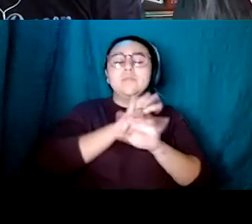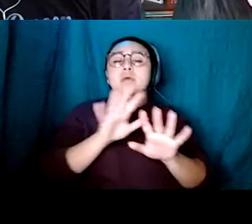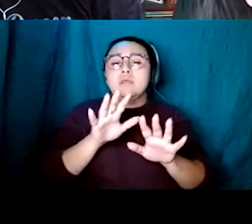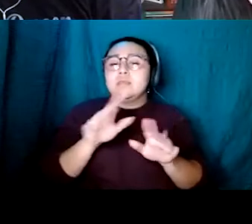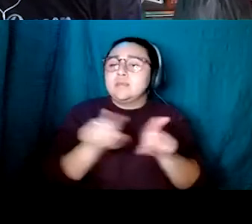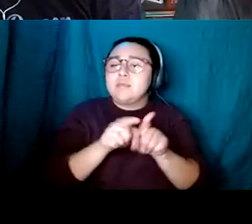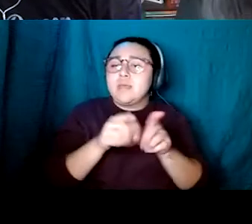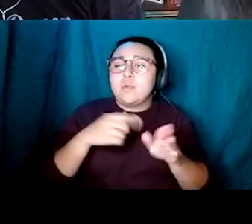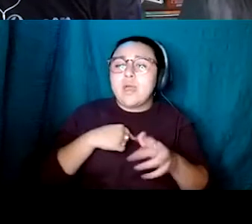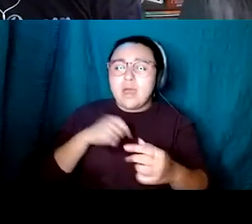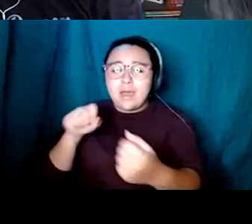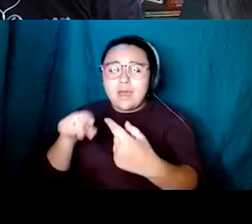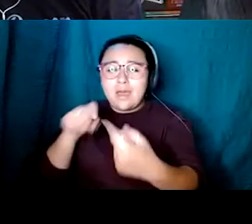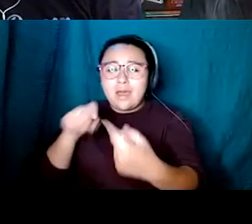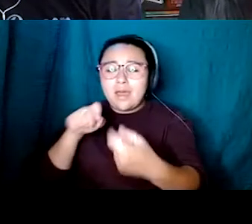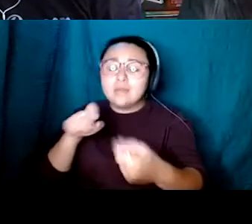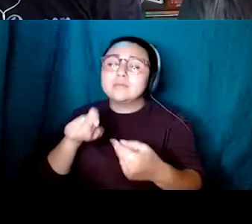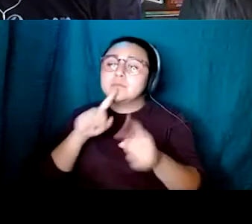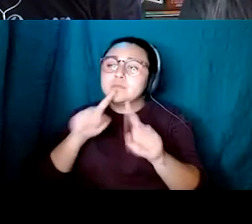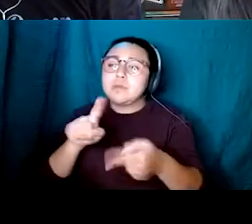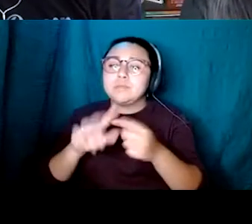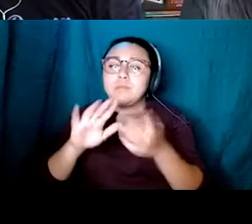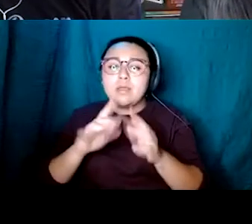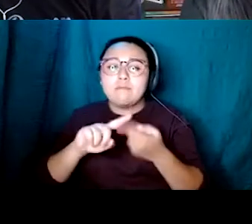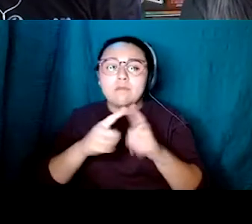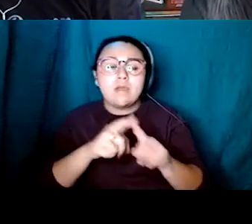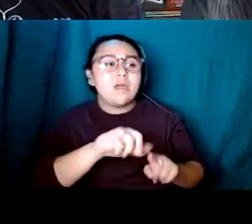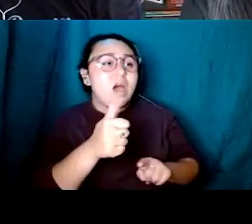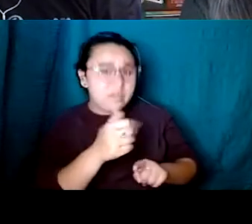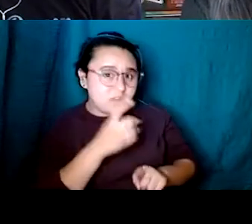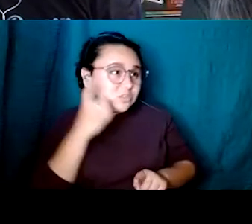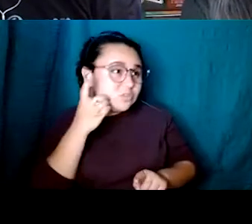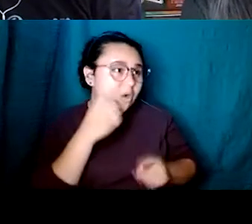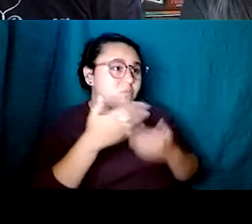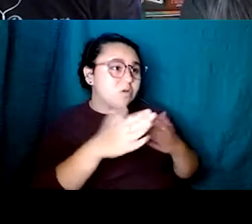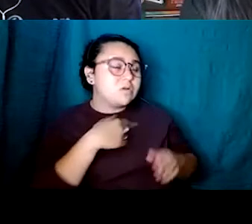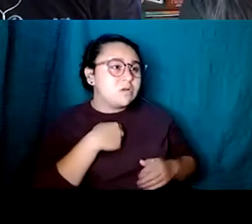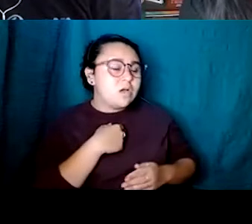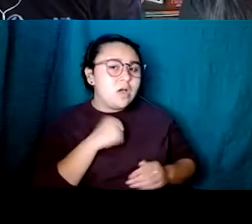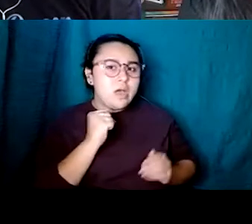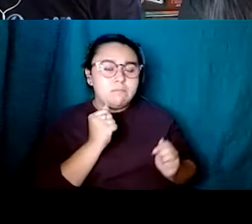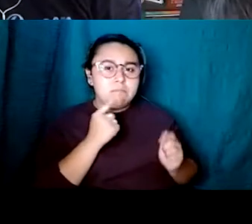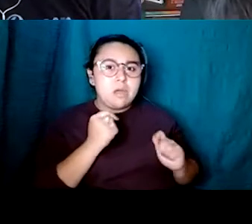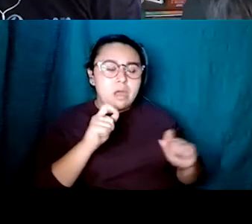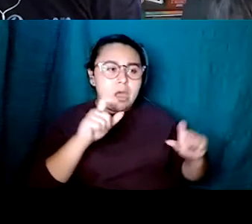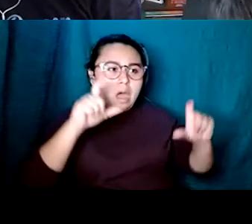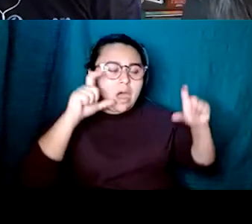lied in my message response to my online friend, I lied to my friend in my dorm room, trying to ignore how my face burned and flushed as it had those years